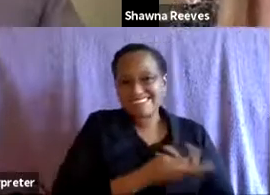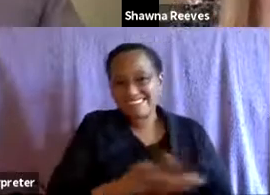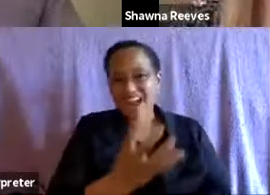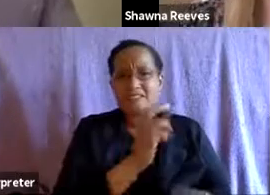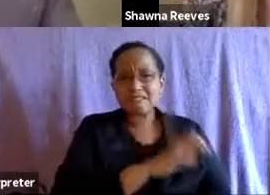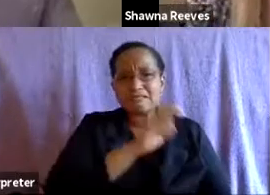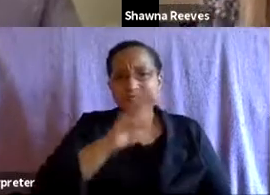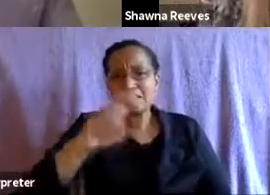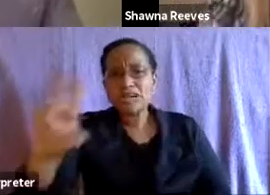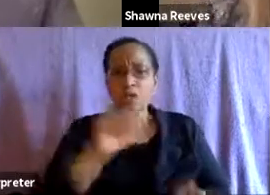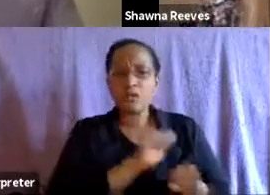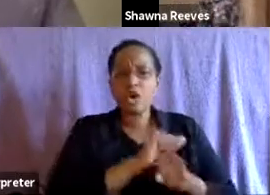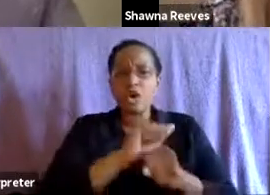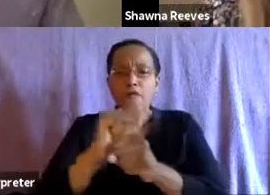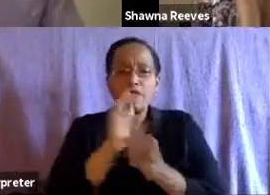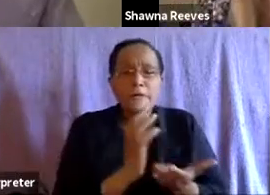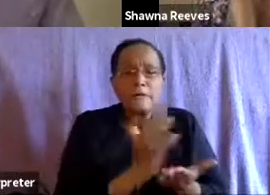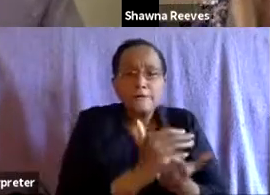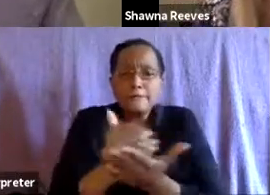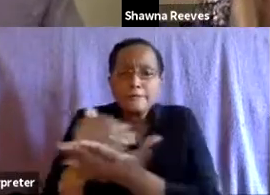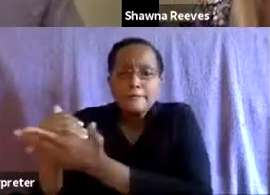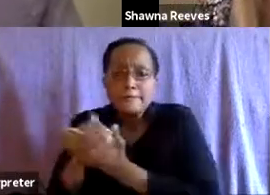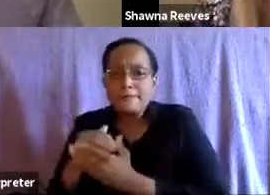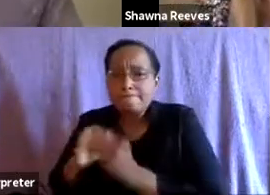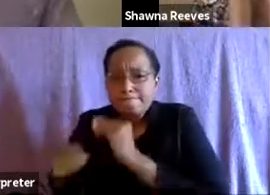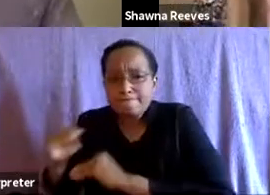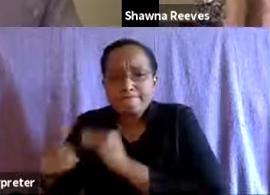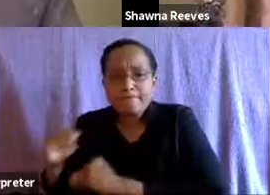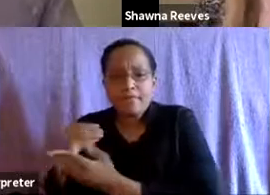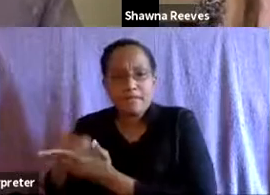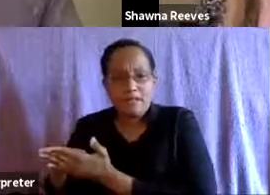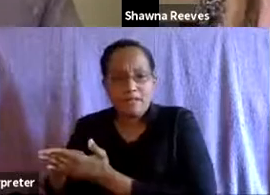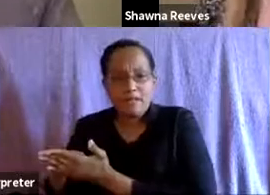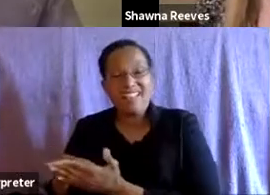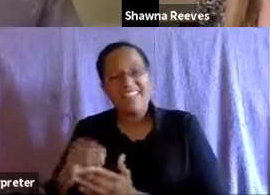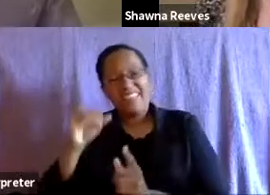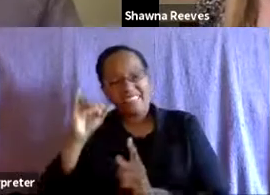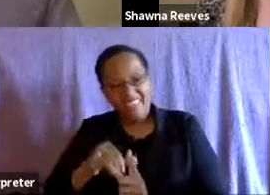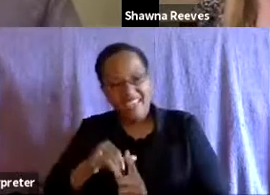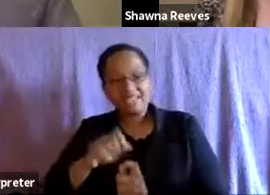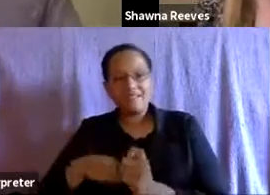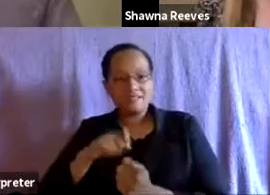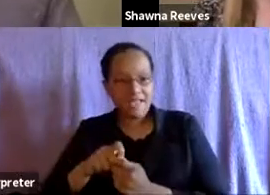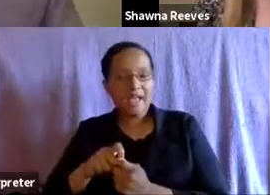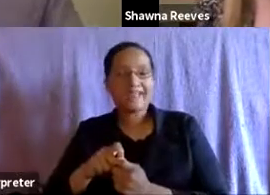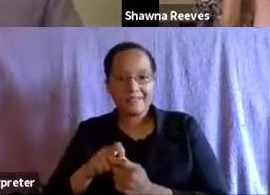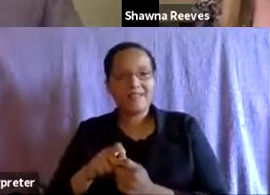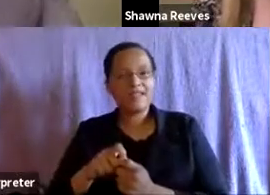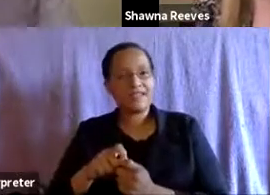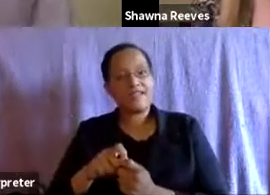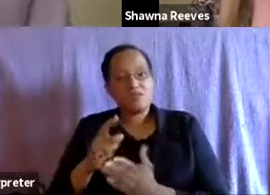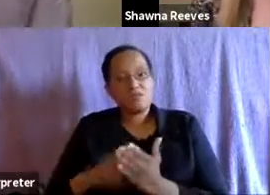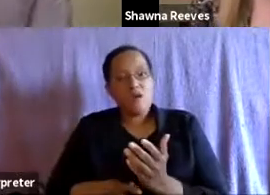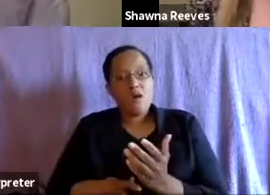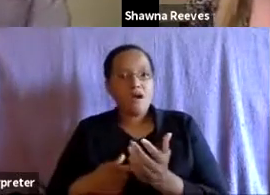to bring home that paycheck. But also, crucially, you may not be able to work at only one facility. You may have to work at 2